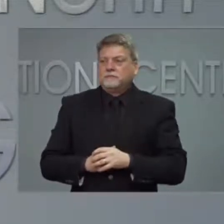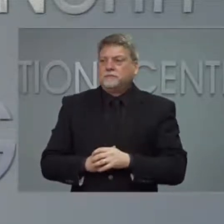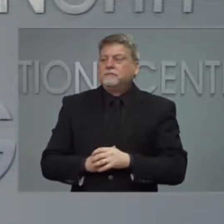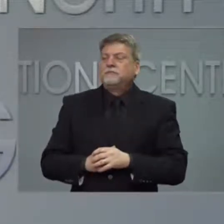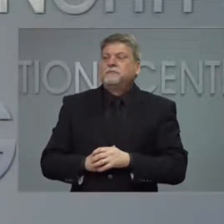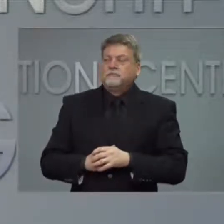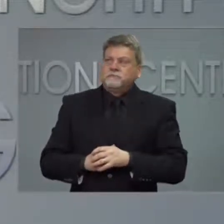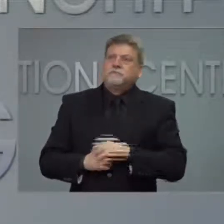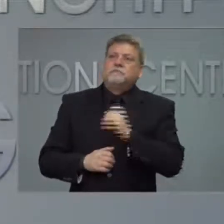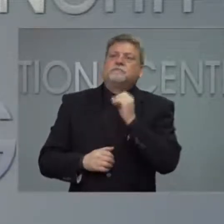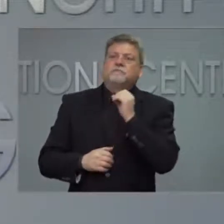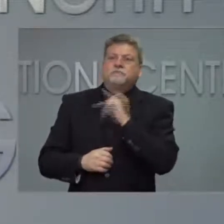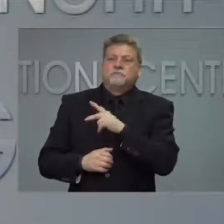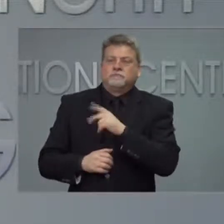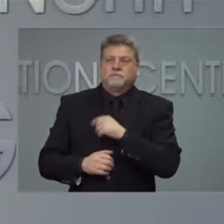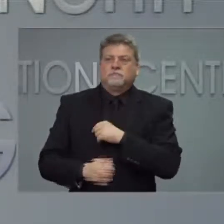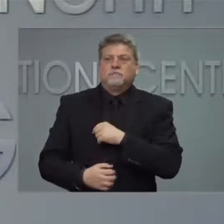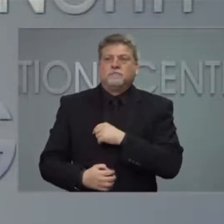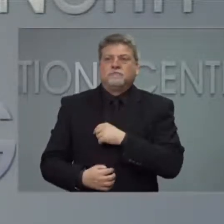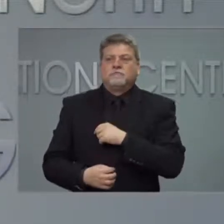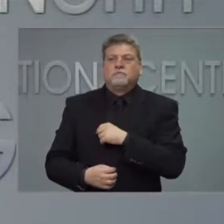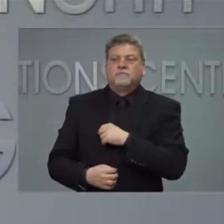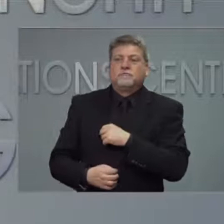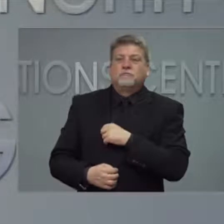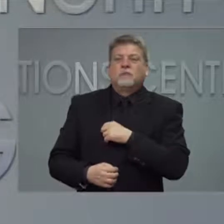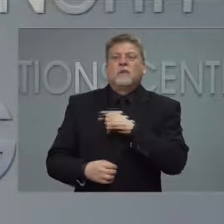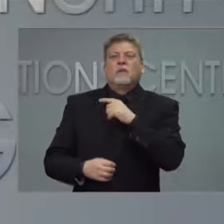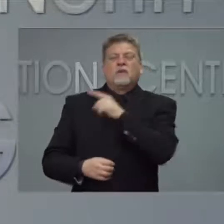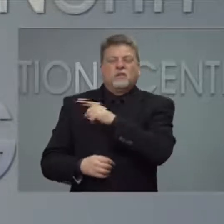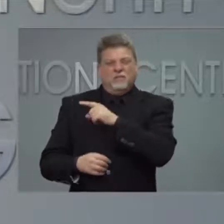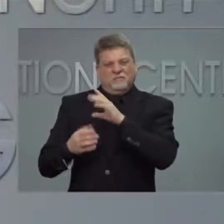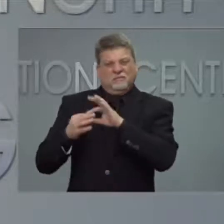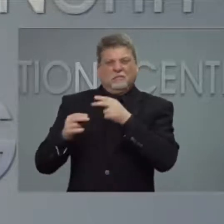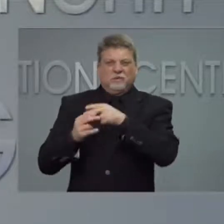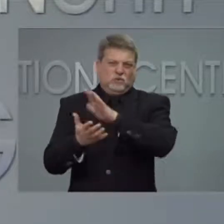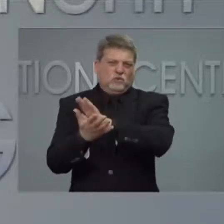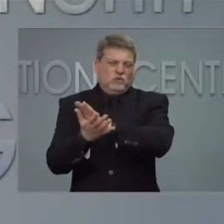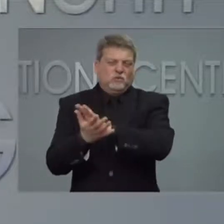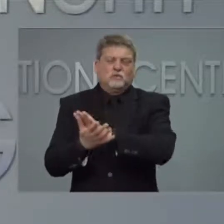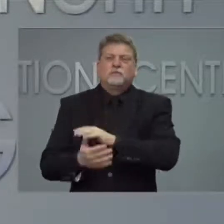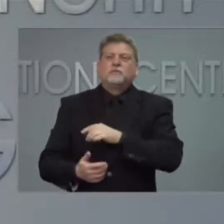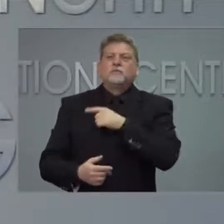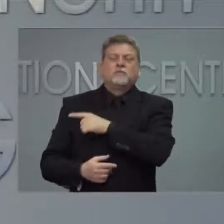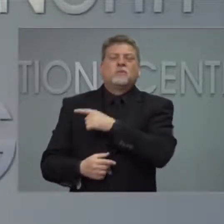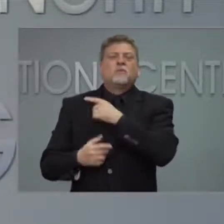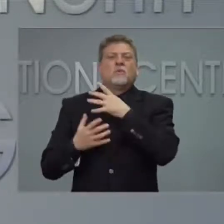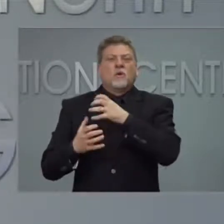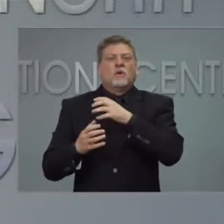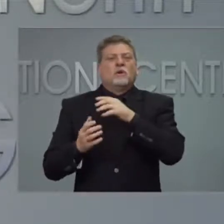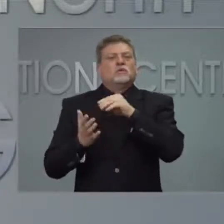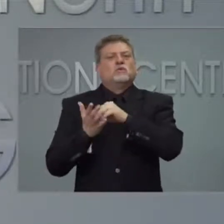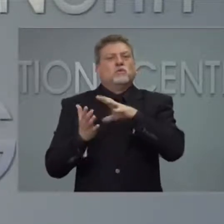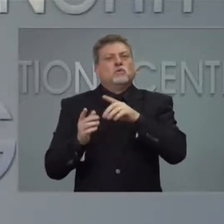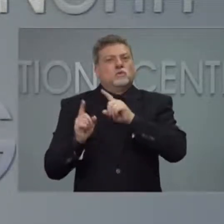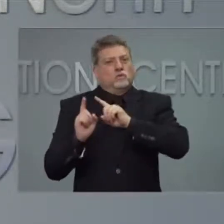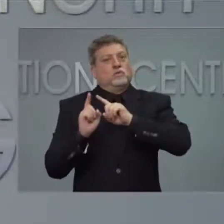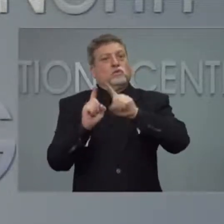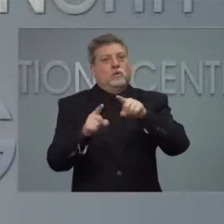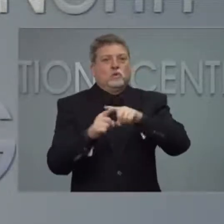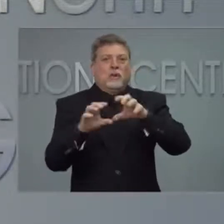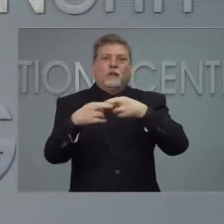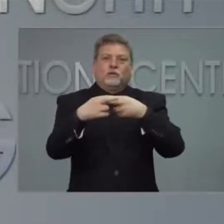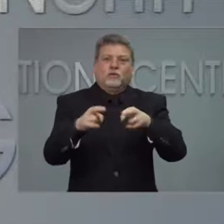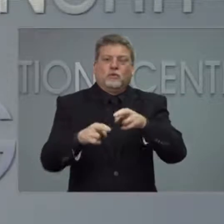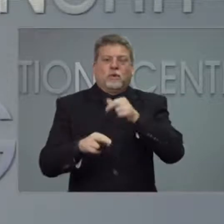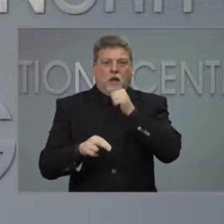Also, with more students, I know we're trying to move to more in-person classes, but with the remote learning, students being on their computer, I'm just wondering, too, if you've been following